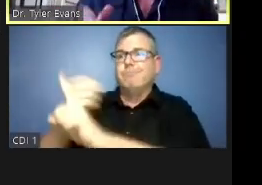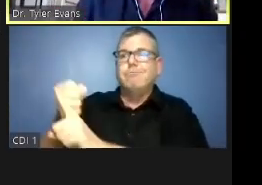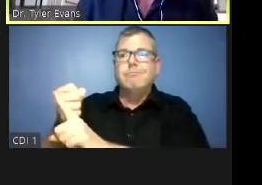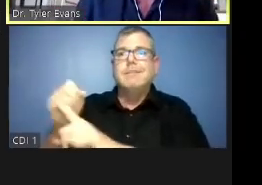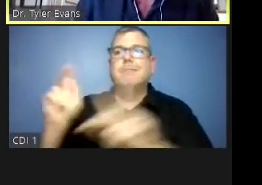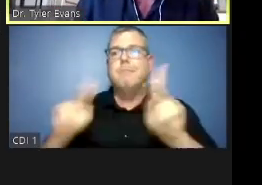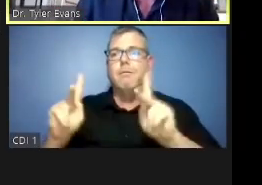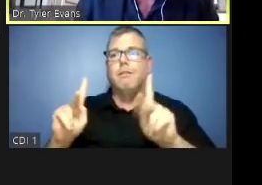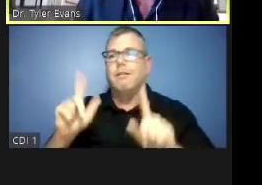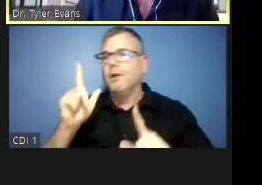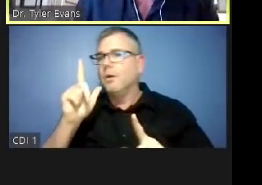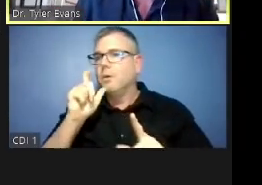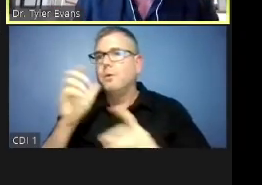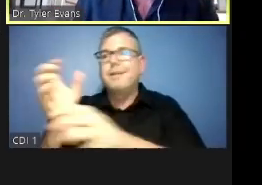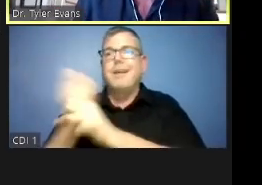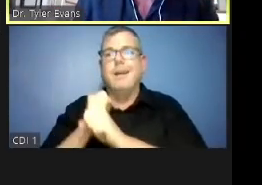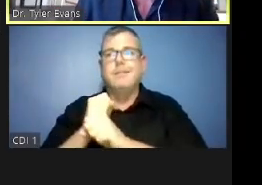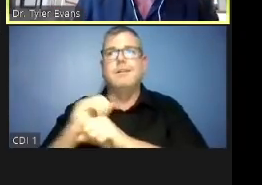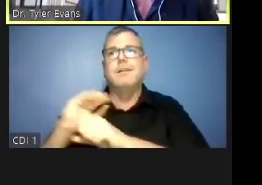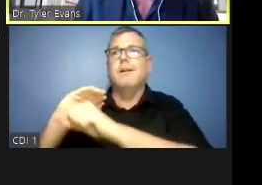involved in a sort of web-like